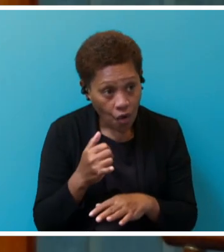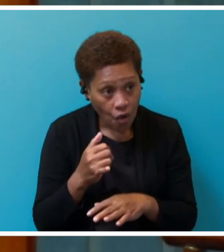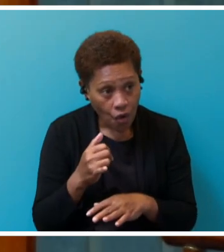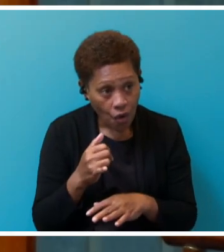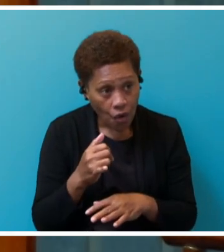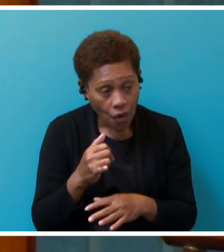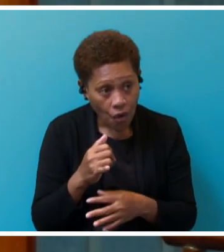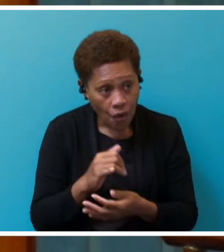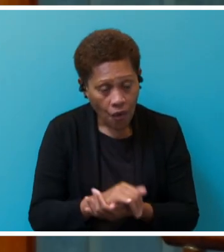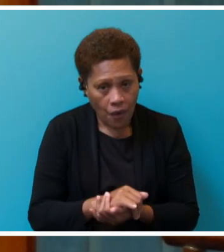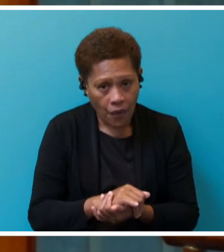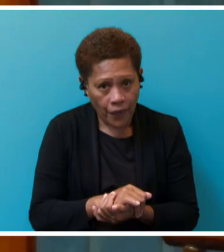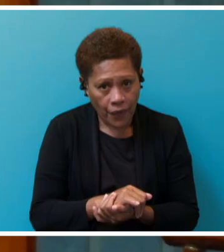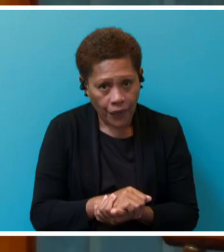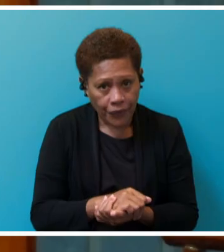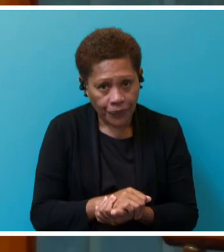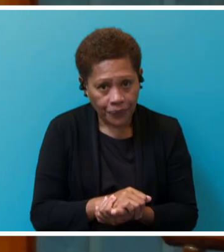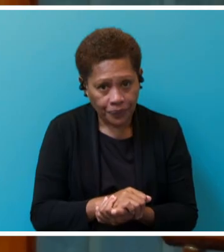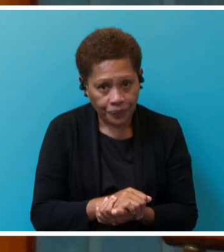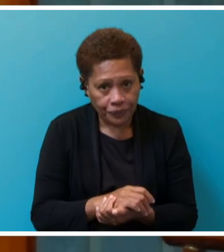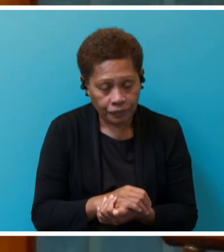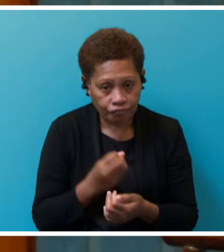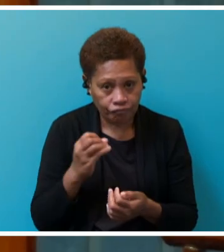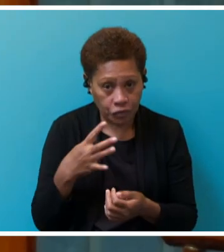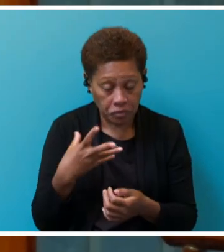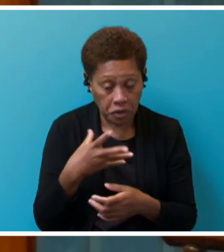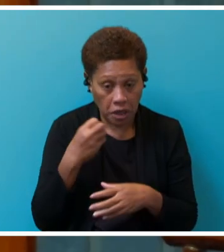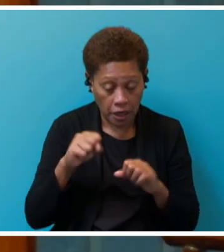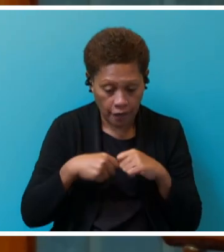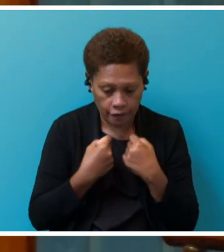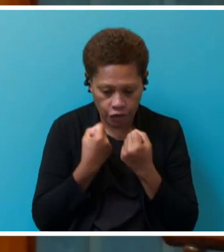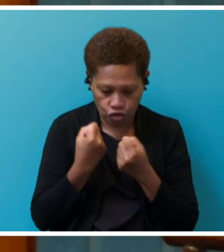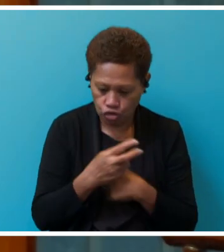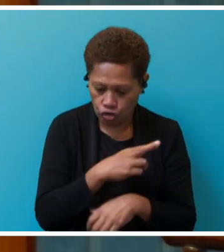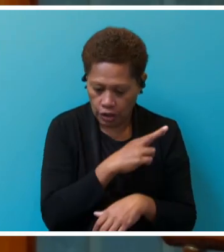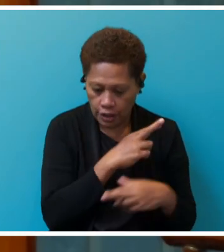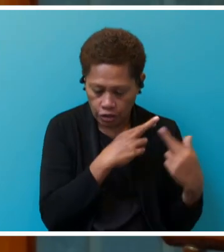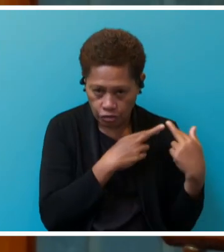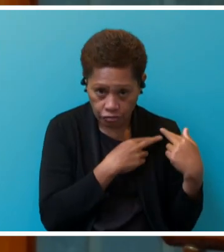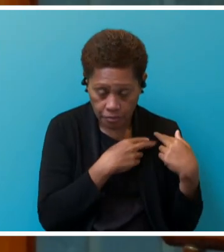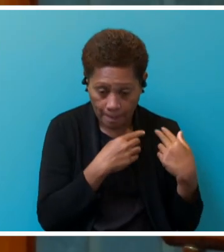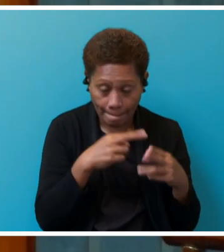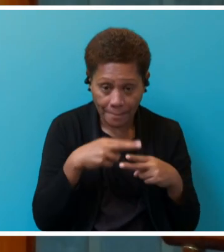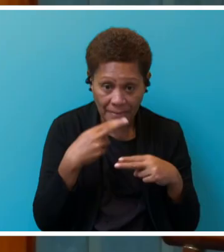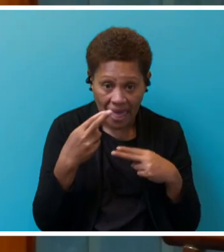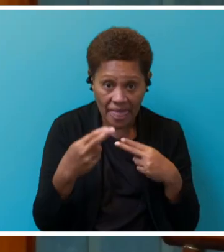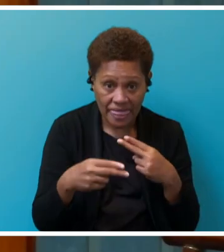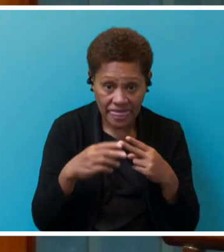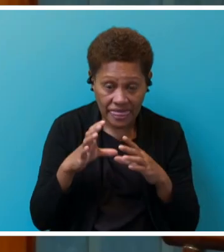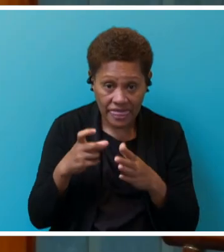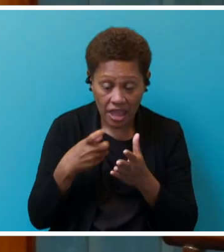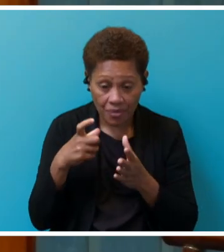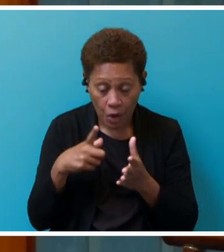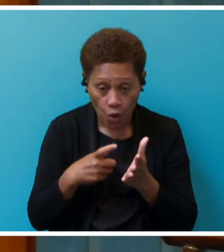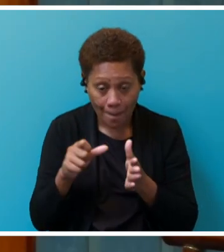biodiversity. It also embraces social responsibility by promoting intercropping of cash crops like papaya